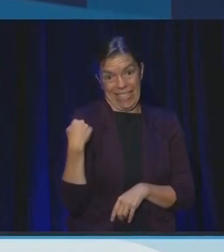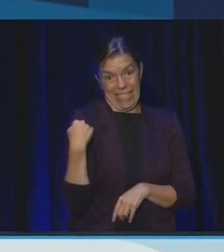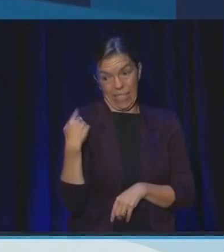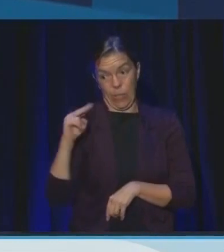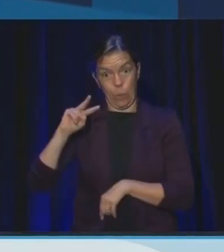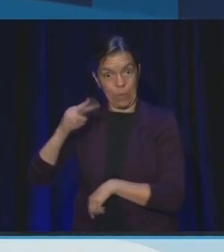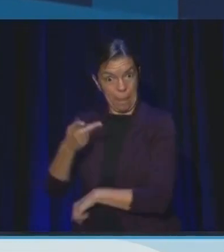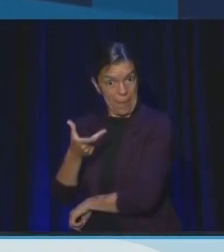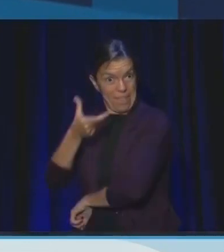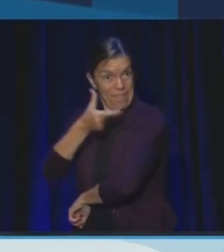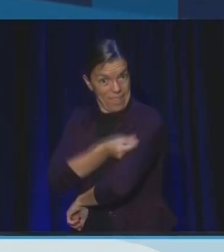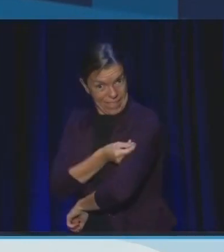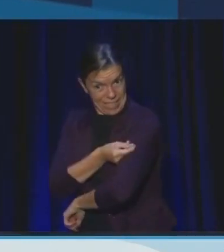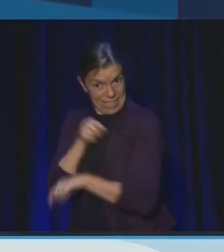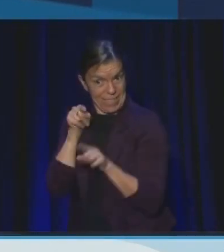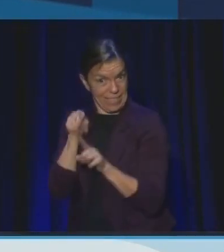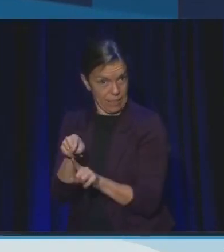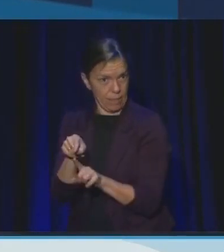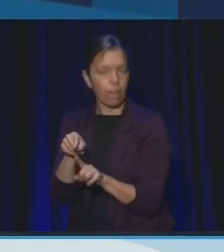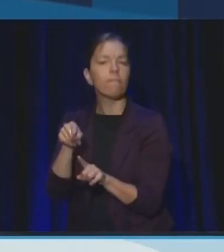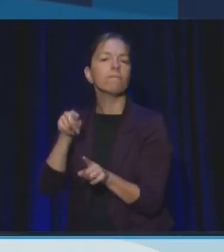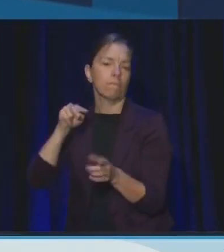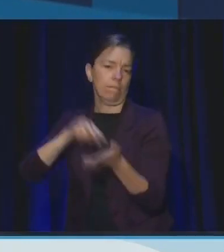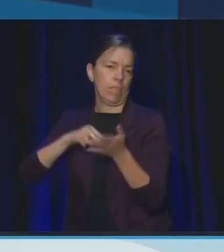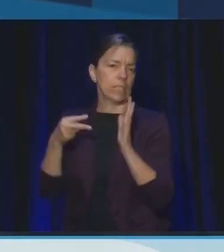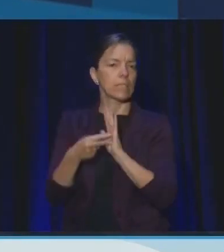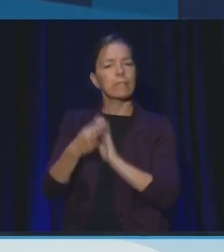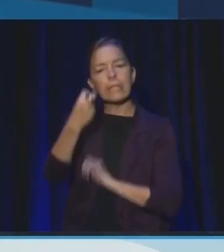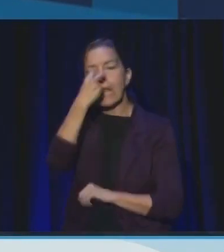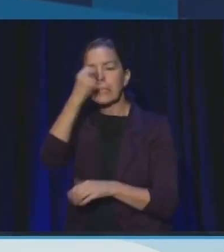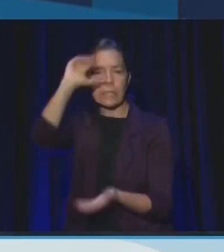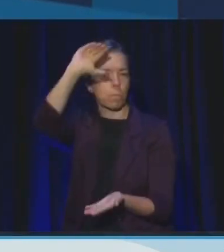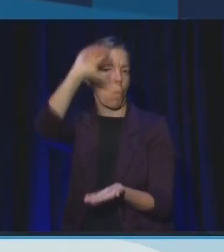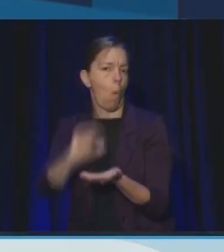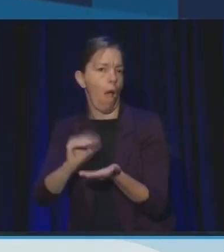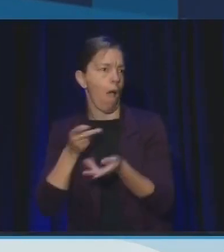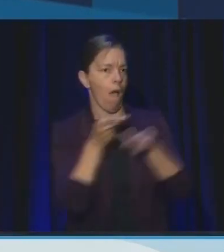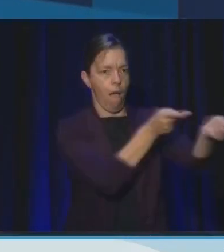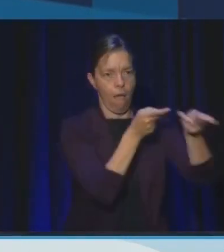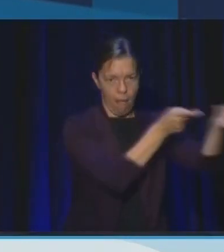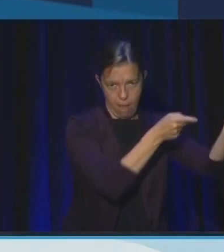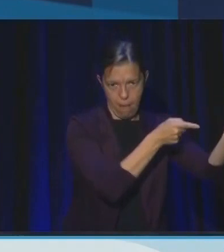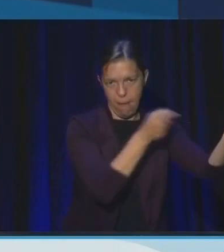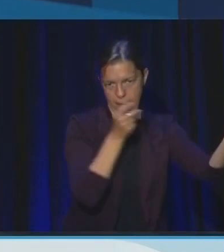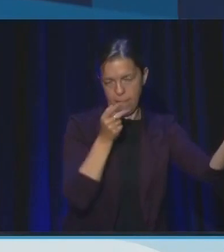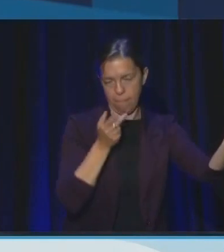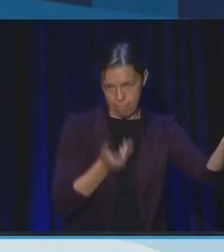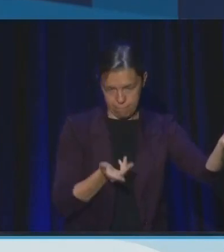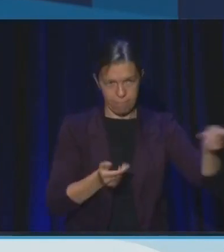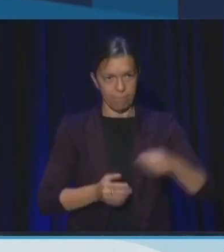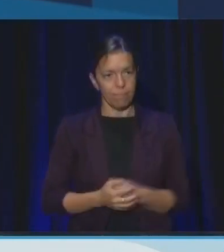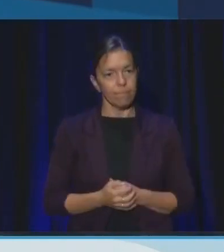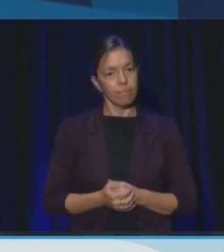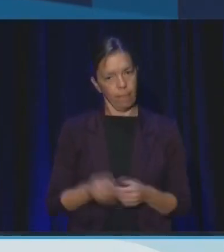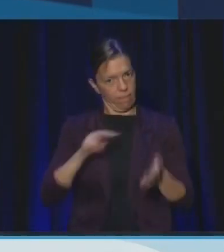chance of being hospitalized because of the COVID-19, so that means that it counts, the vaccine.